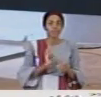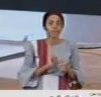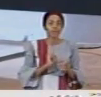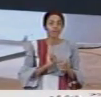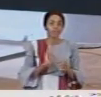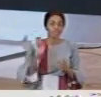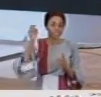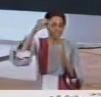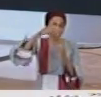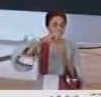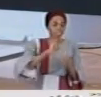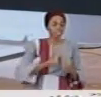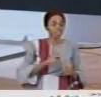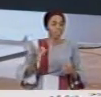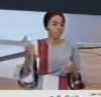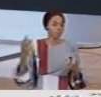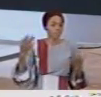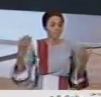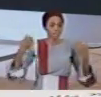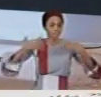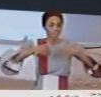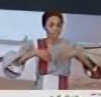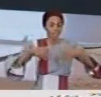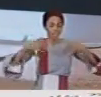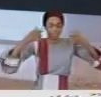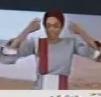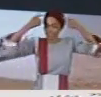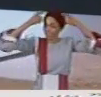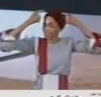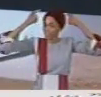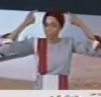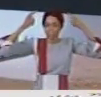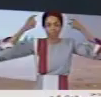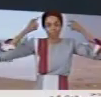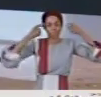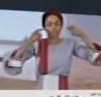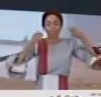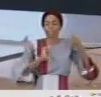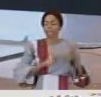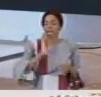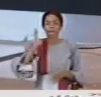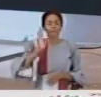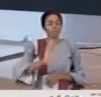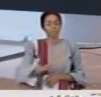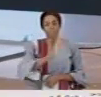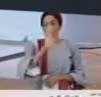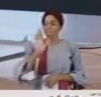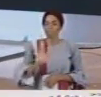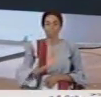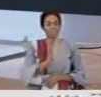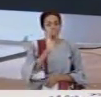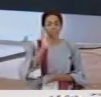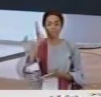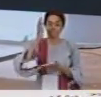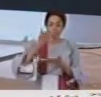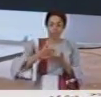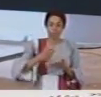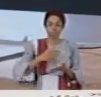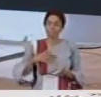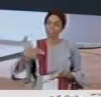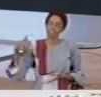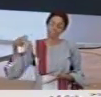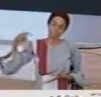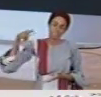crown, until I wear a crown, I will never, never